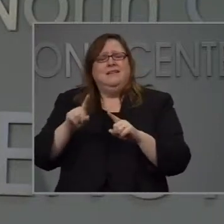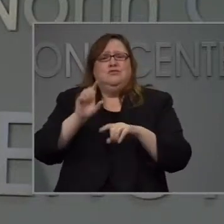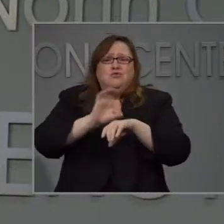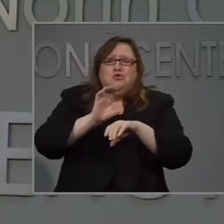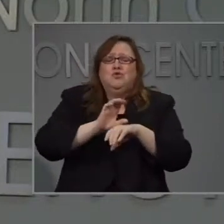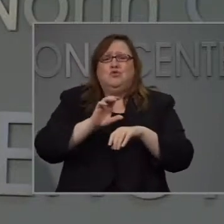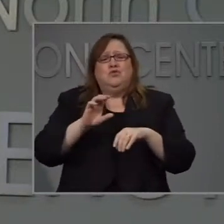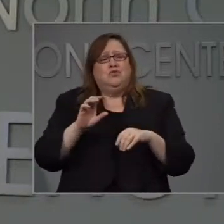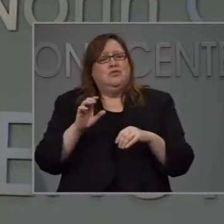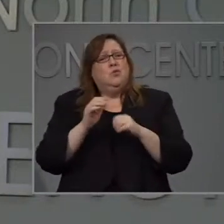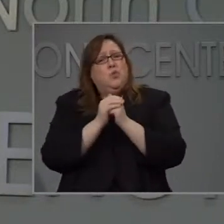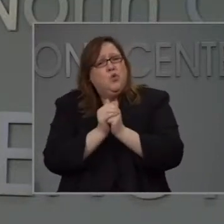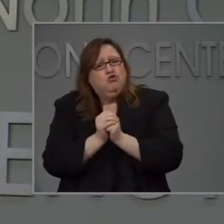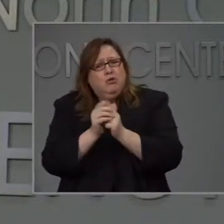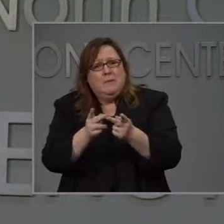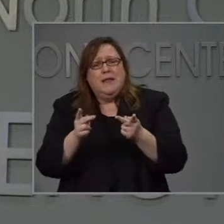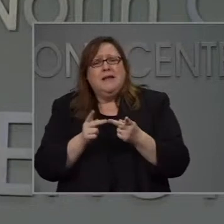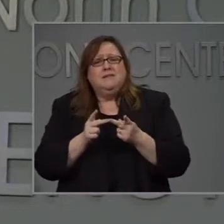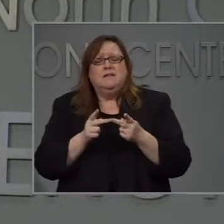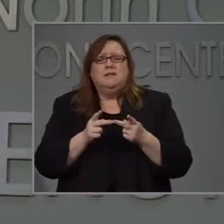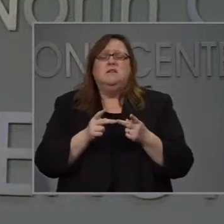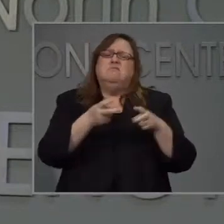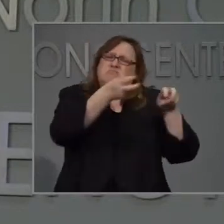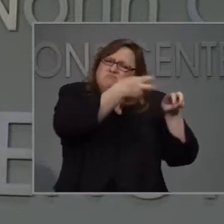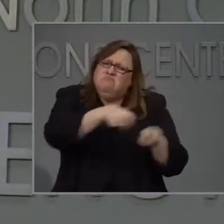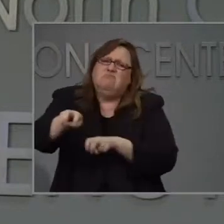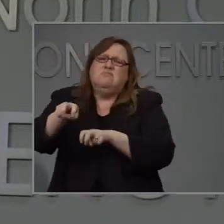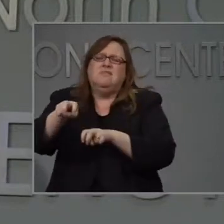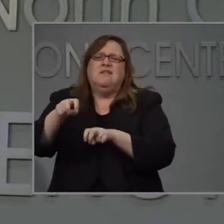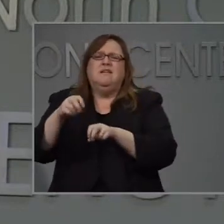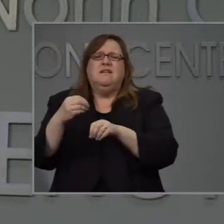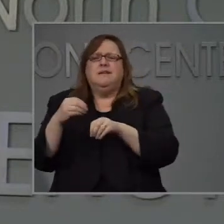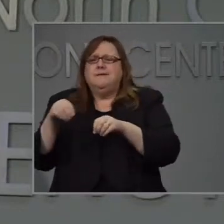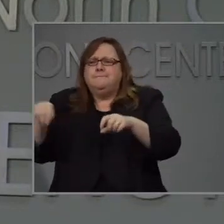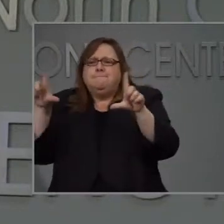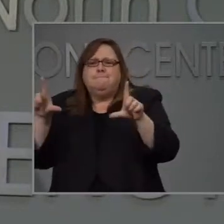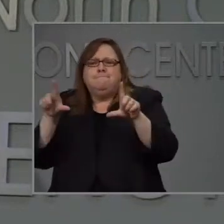or virtual services in order to keep their members safer.